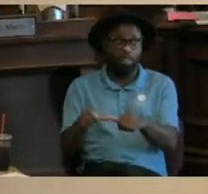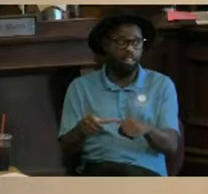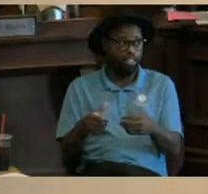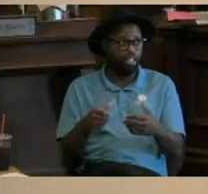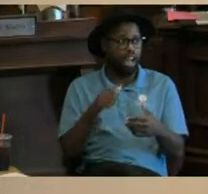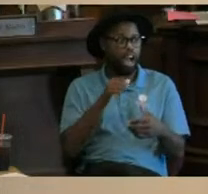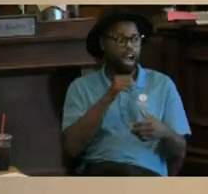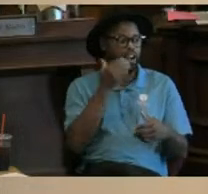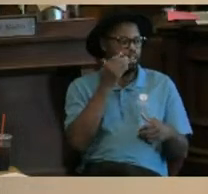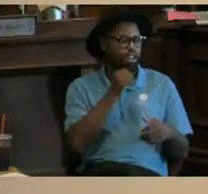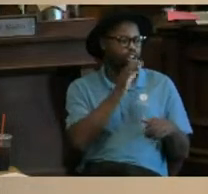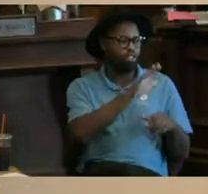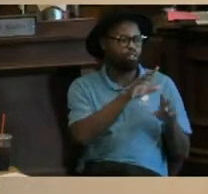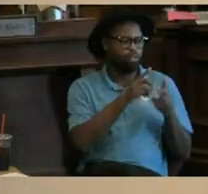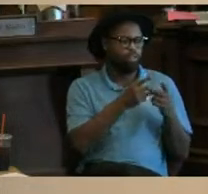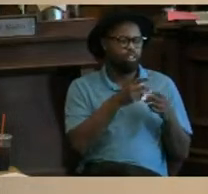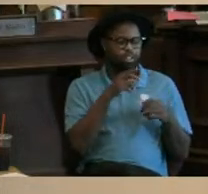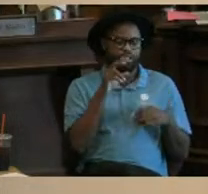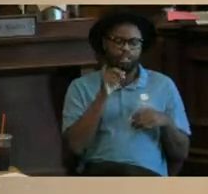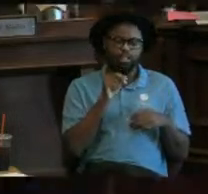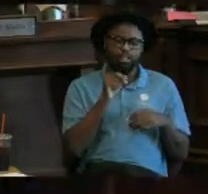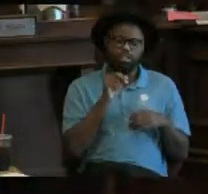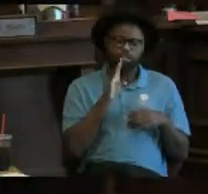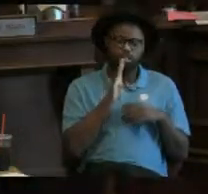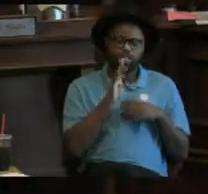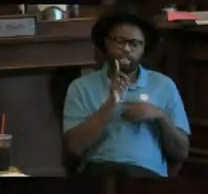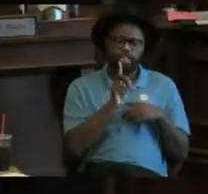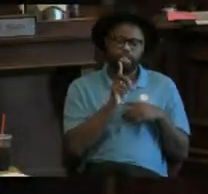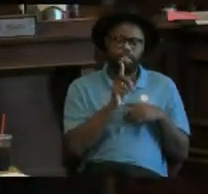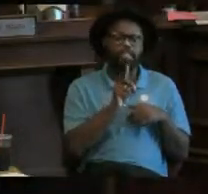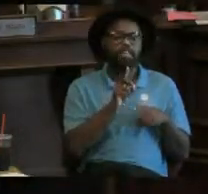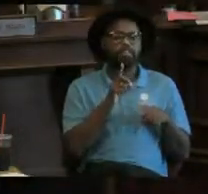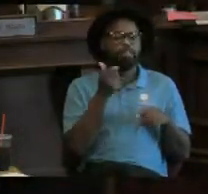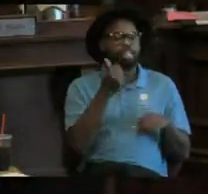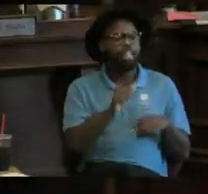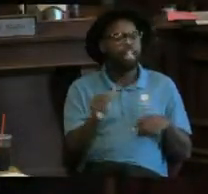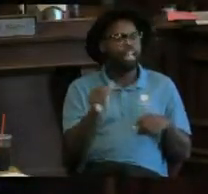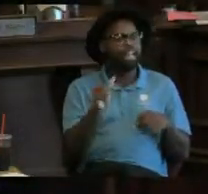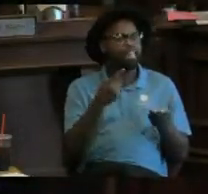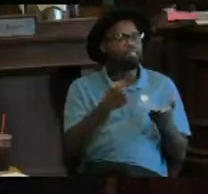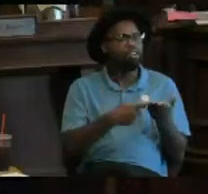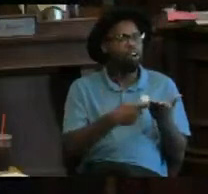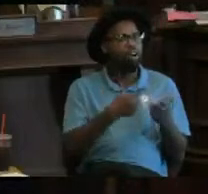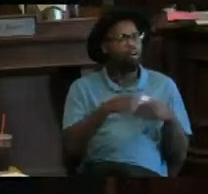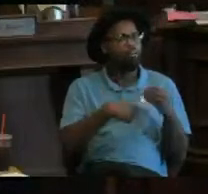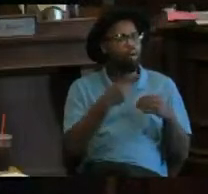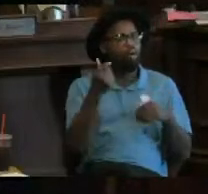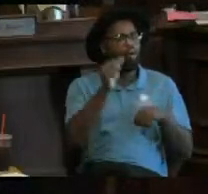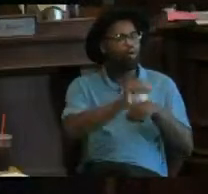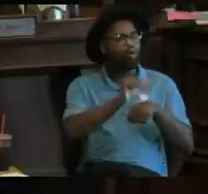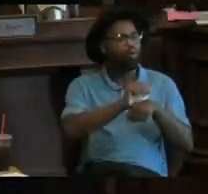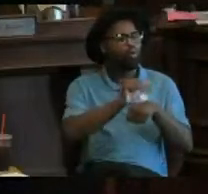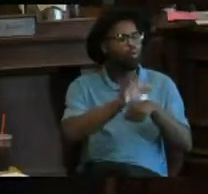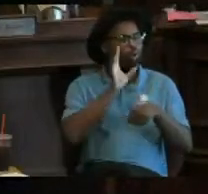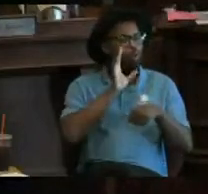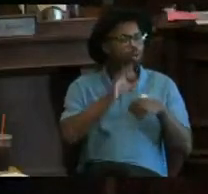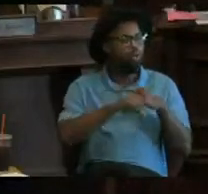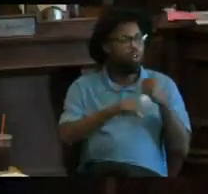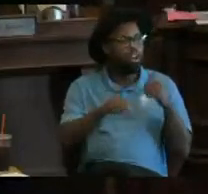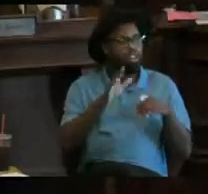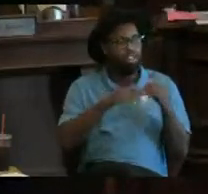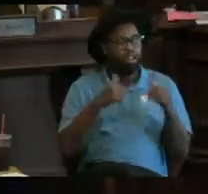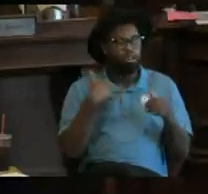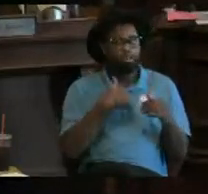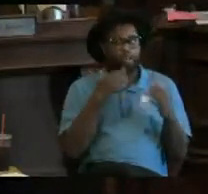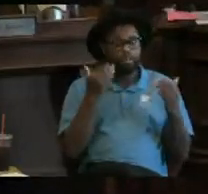department for, I believe it's NBD, but is there any talk of when the work extends further than what we had expected, that